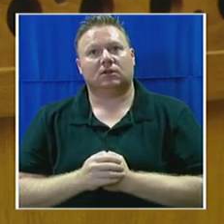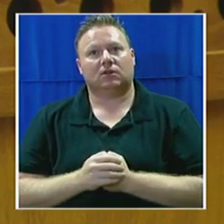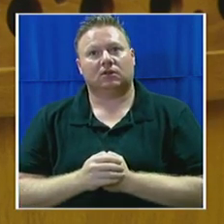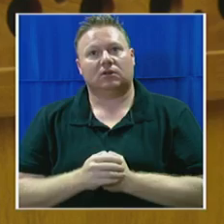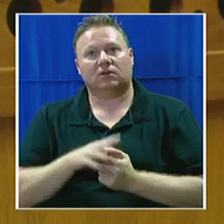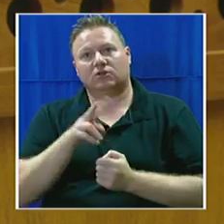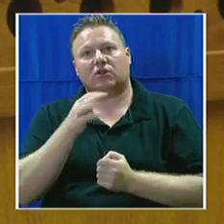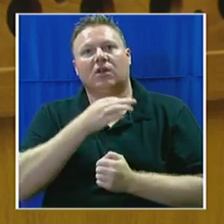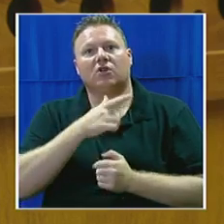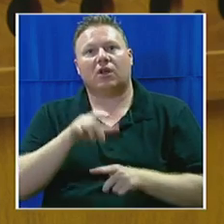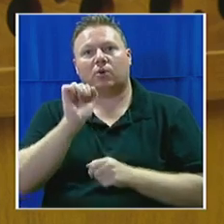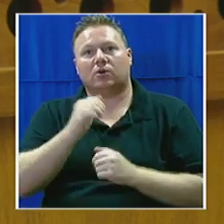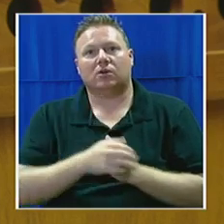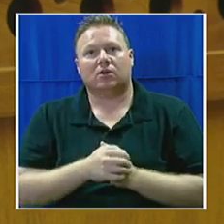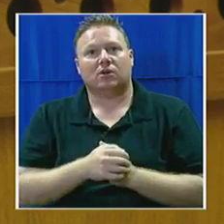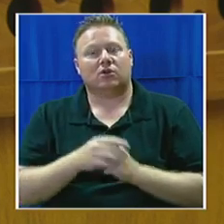Aibiwe power.